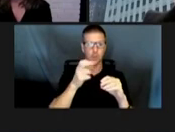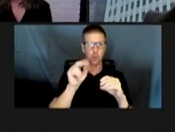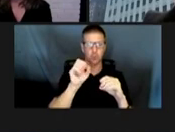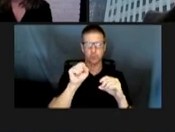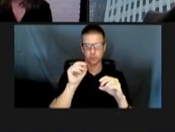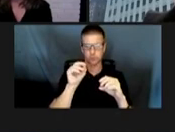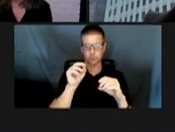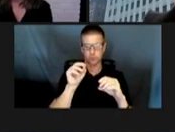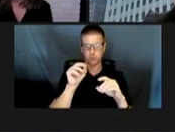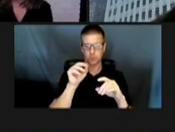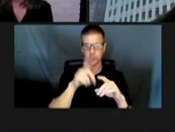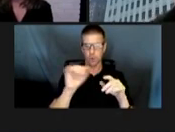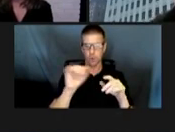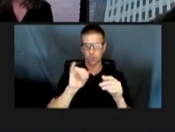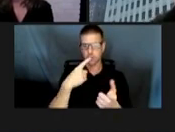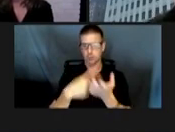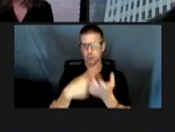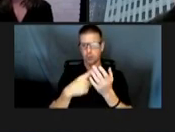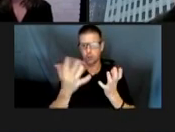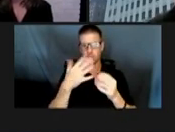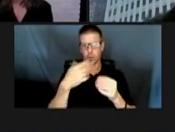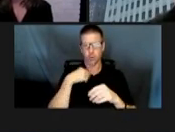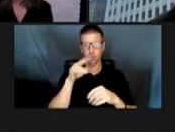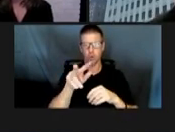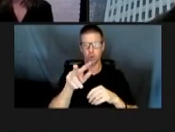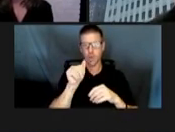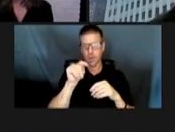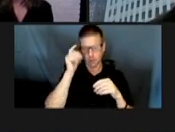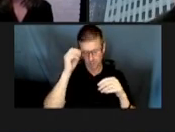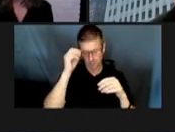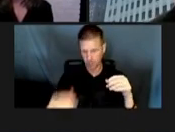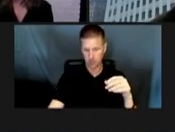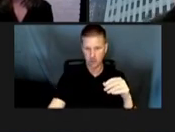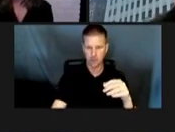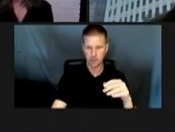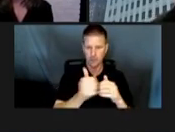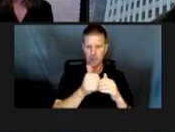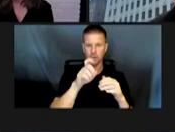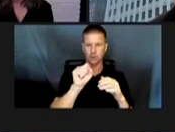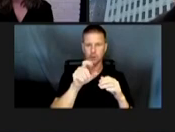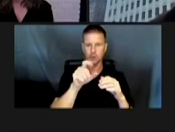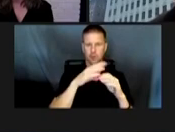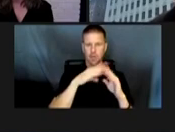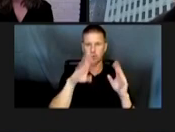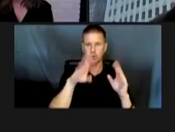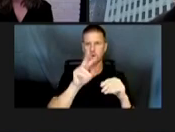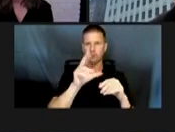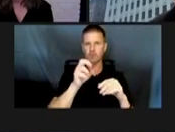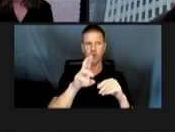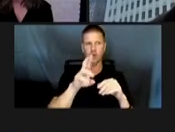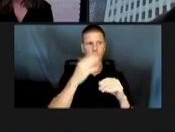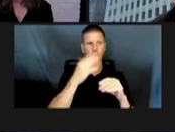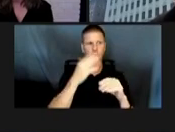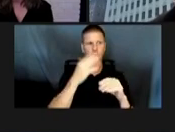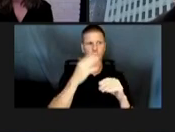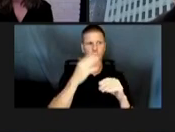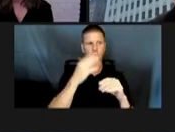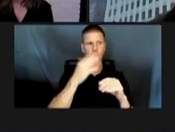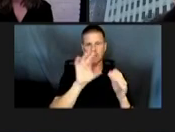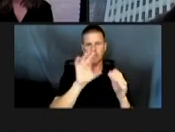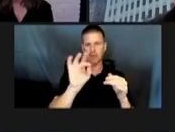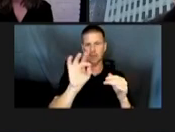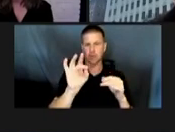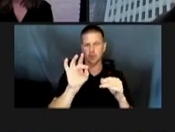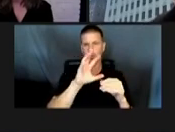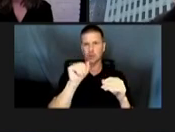And so to also discuss what we're looking at is how does housing choice vouchers, or what we know as Section 8 and